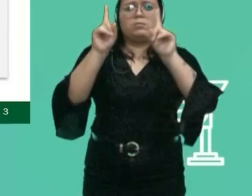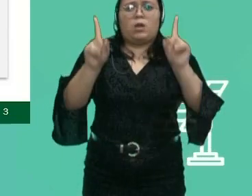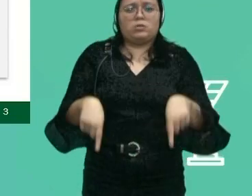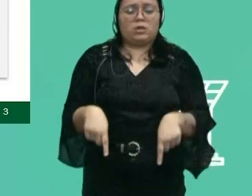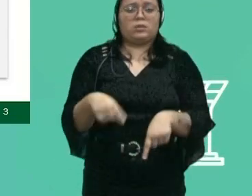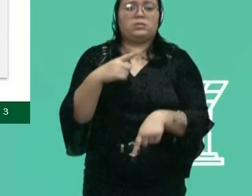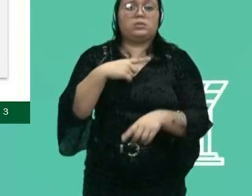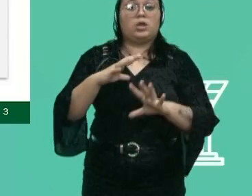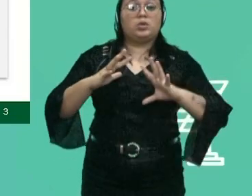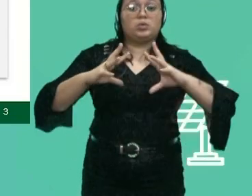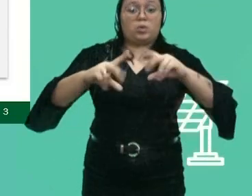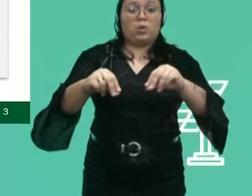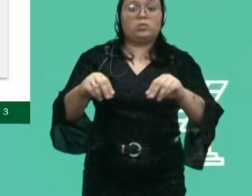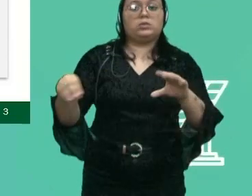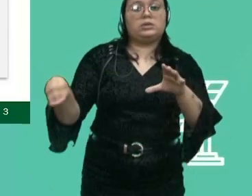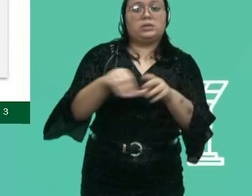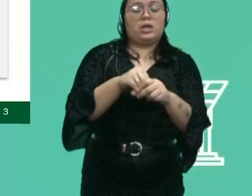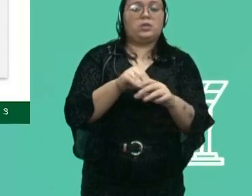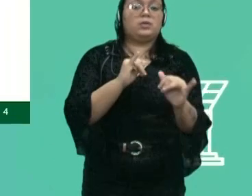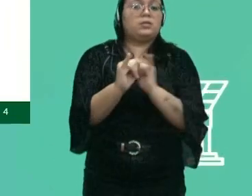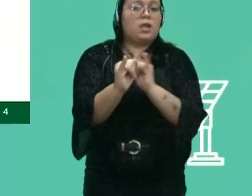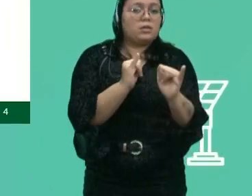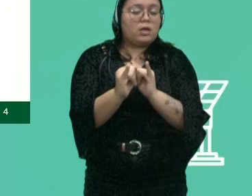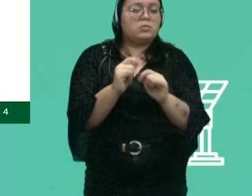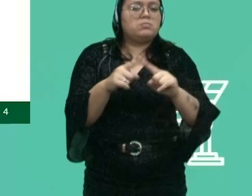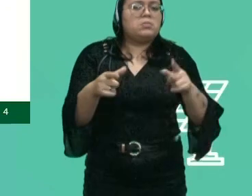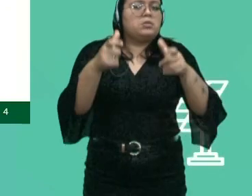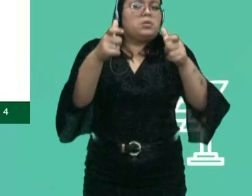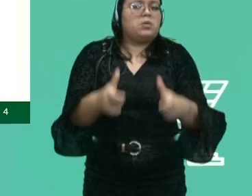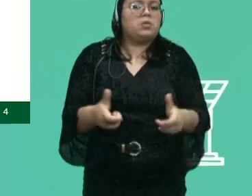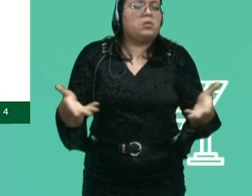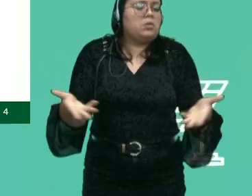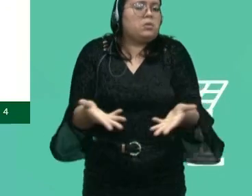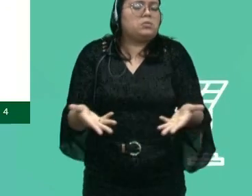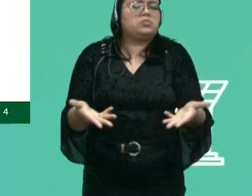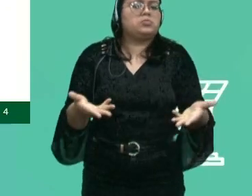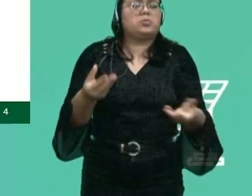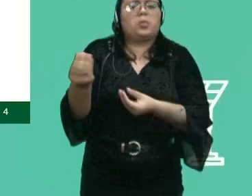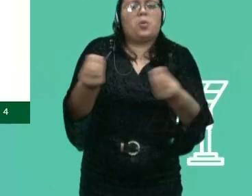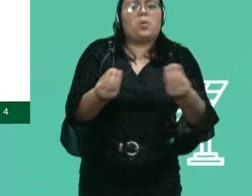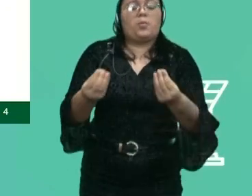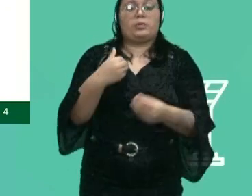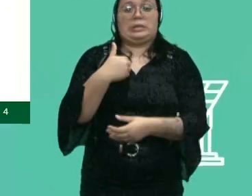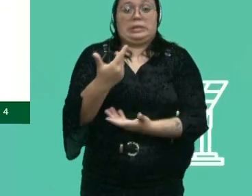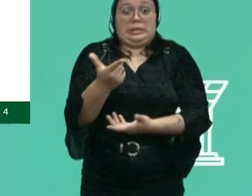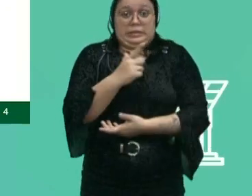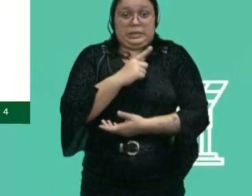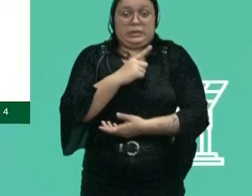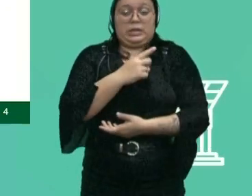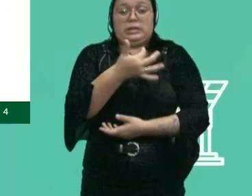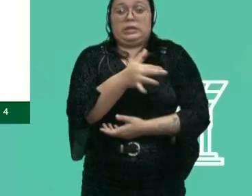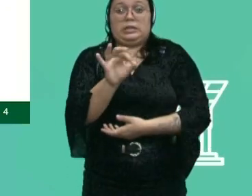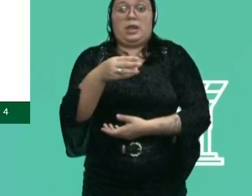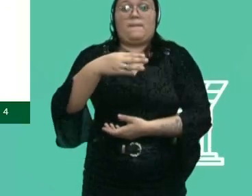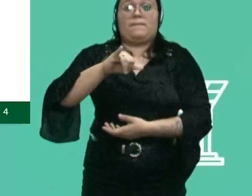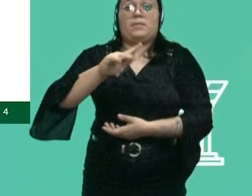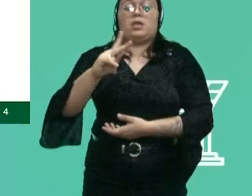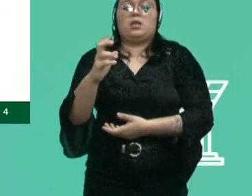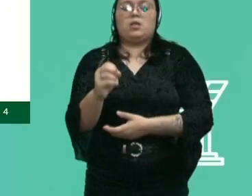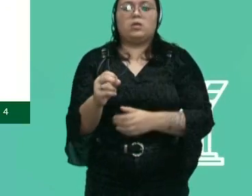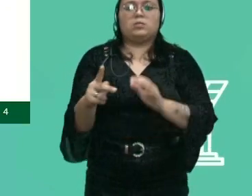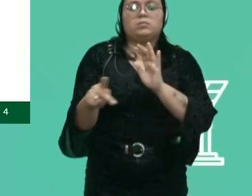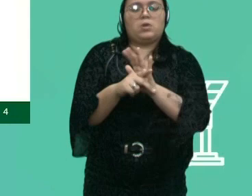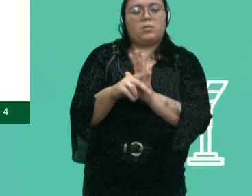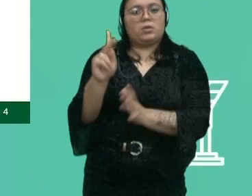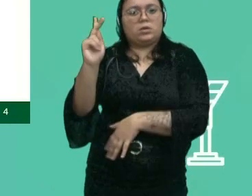if you look at where are we today in the US, we have 10 million metric tons of hydrogen produced every year. About